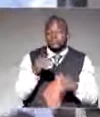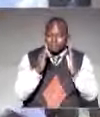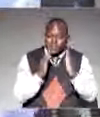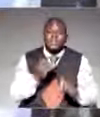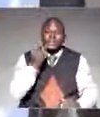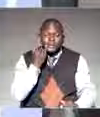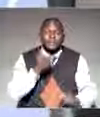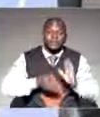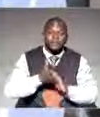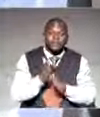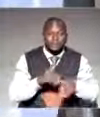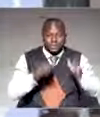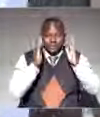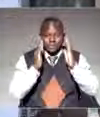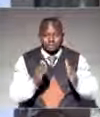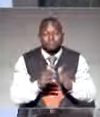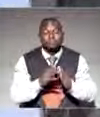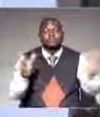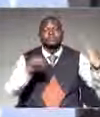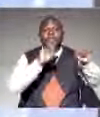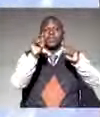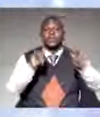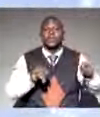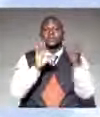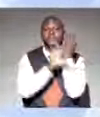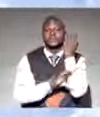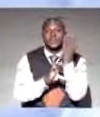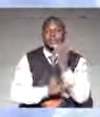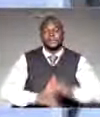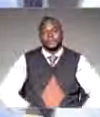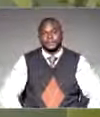need urgent attention across the country.